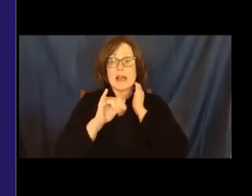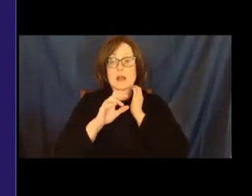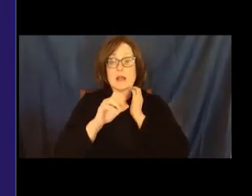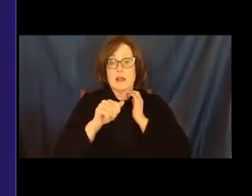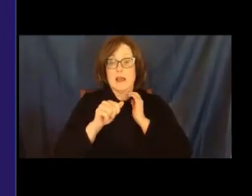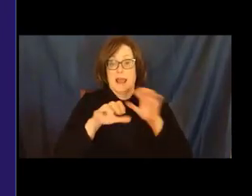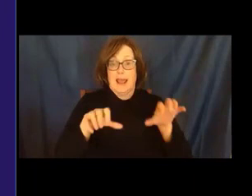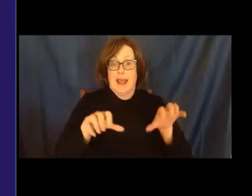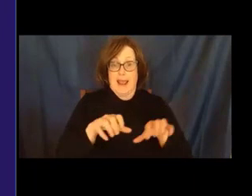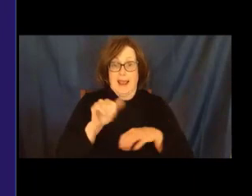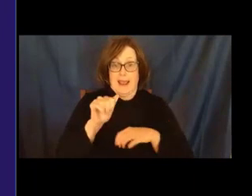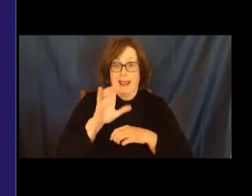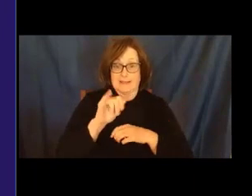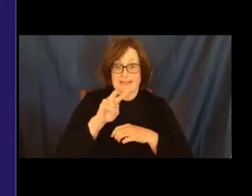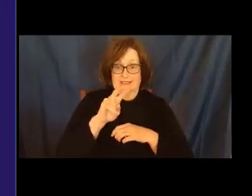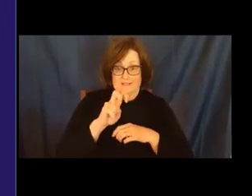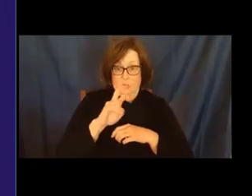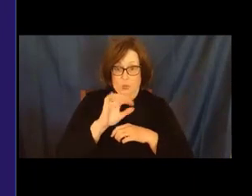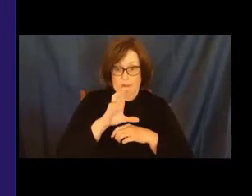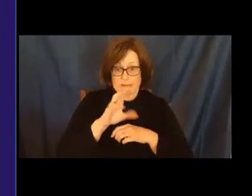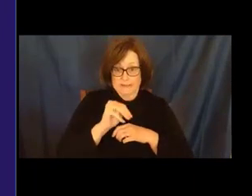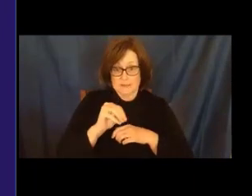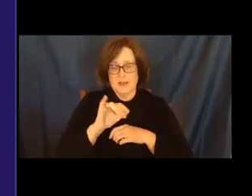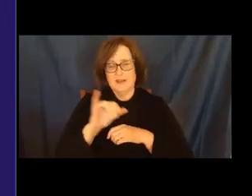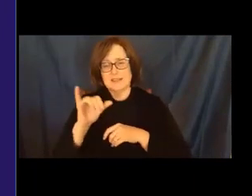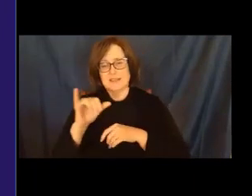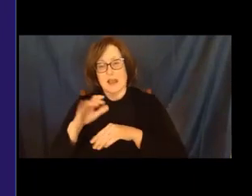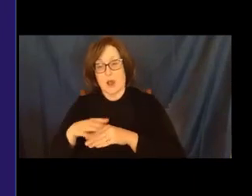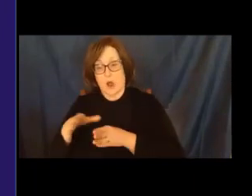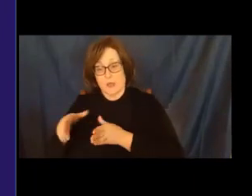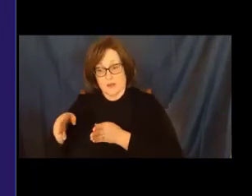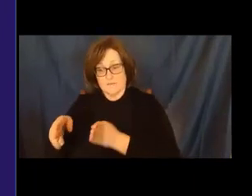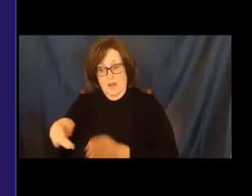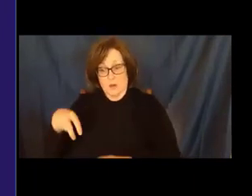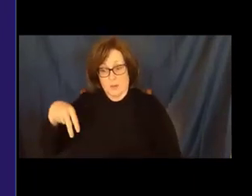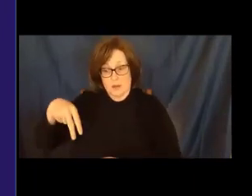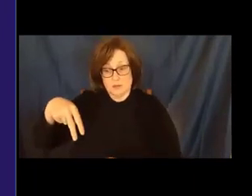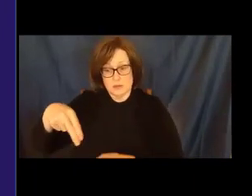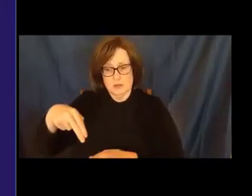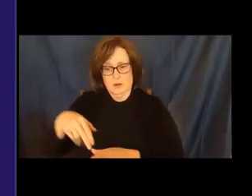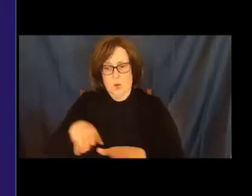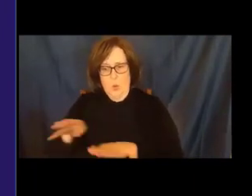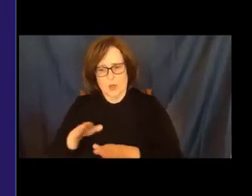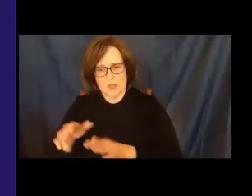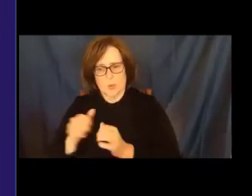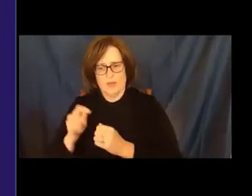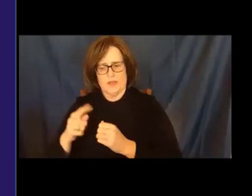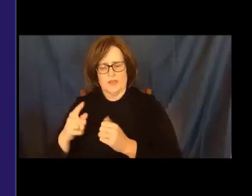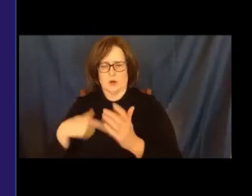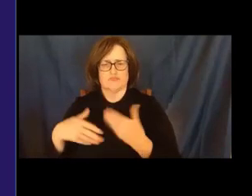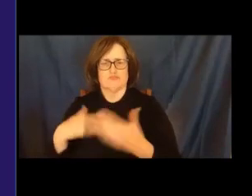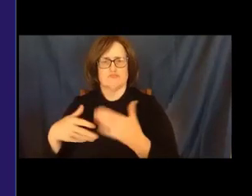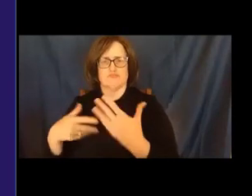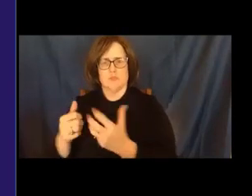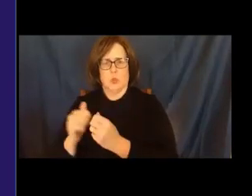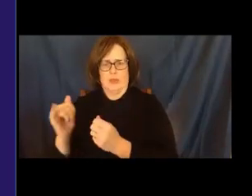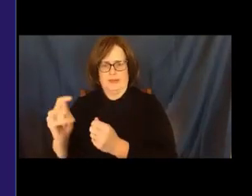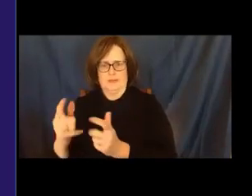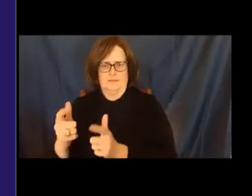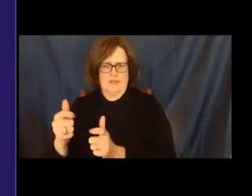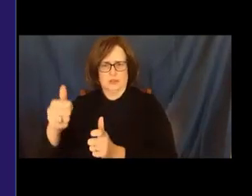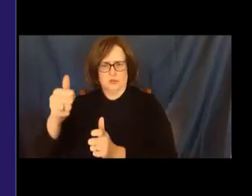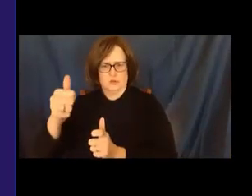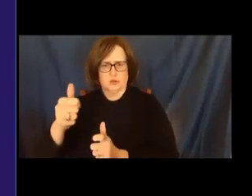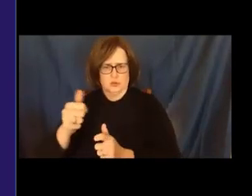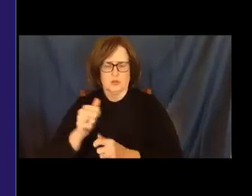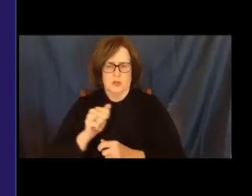racist behavior has identified with the ideology of white supremacy and is moving with it. Passive racist behavior is